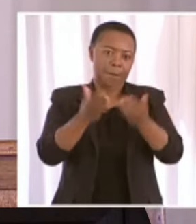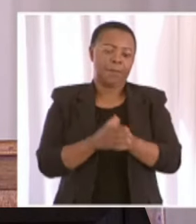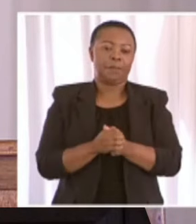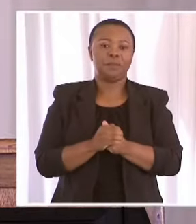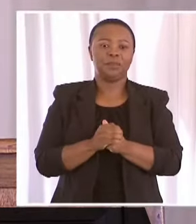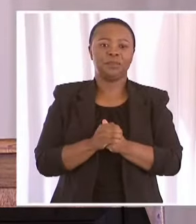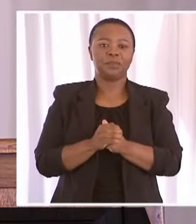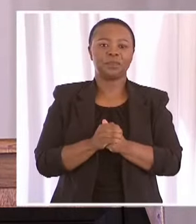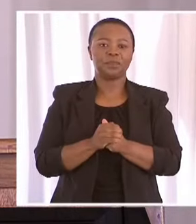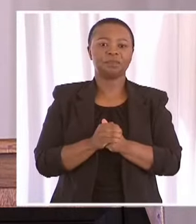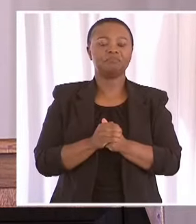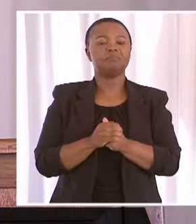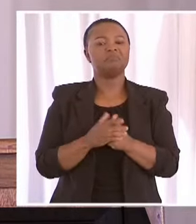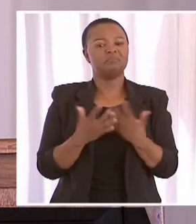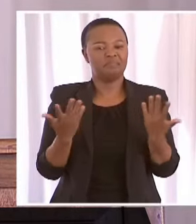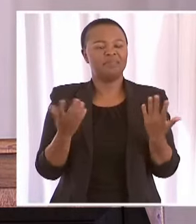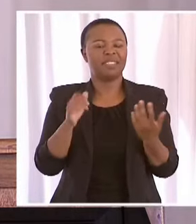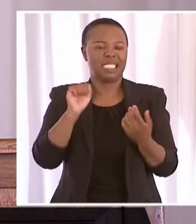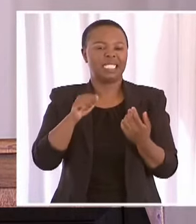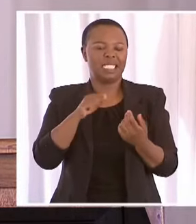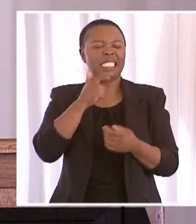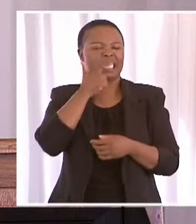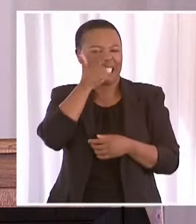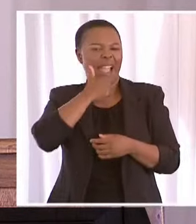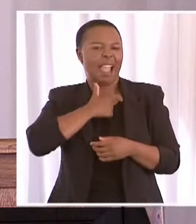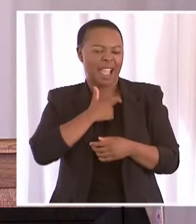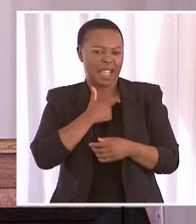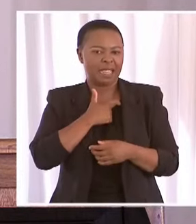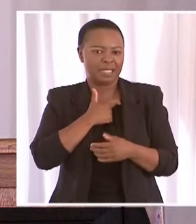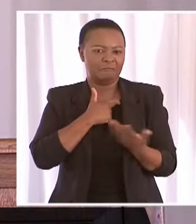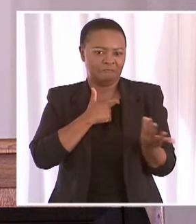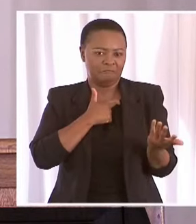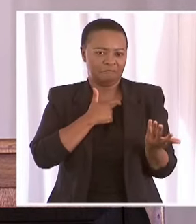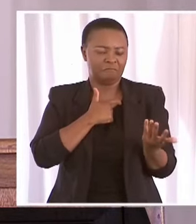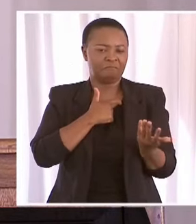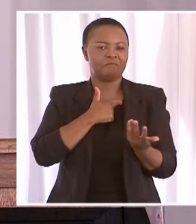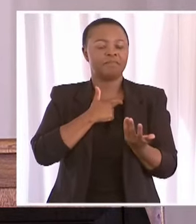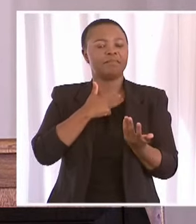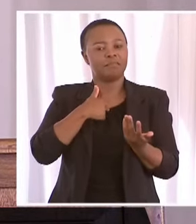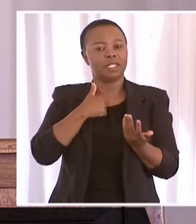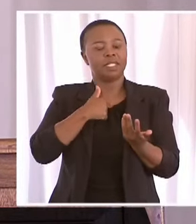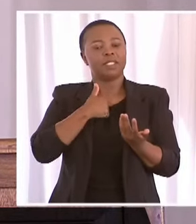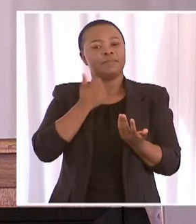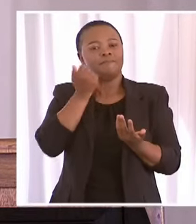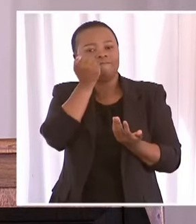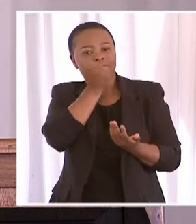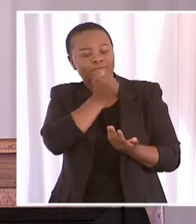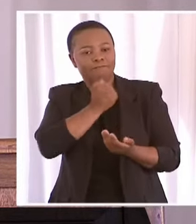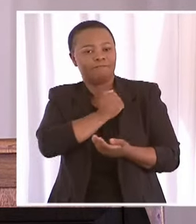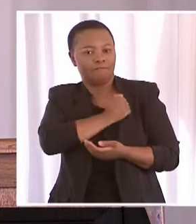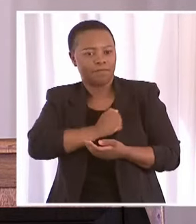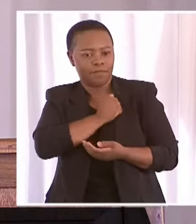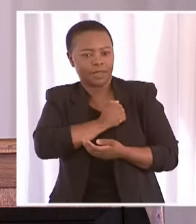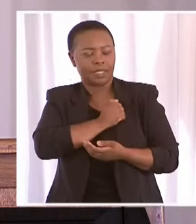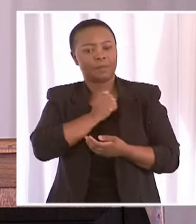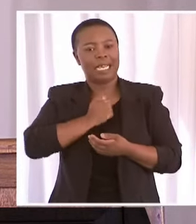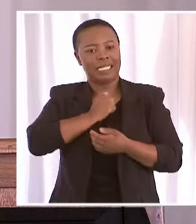It is indeed with a heavy heart that I convey my condolences to my dear sister